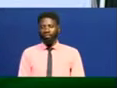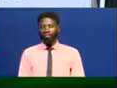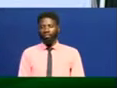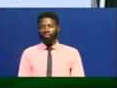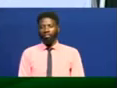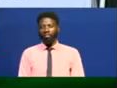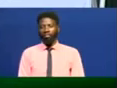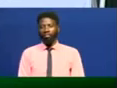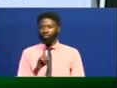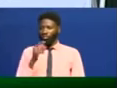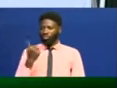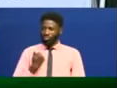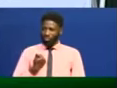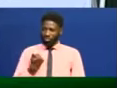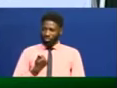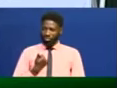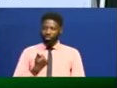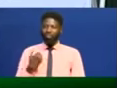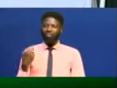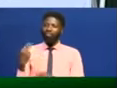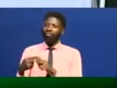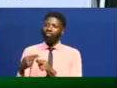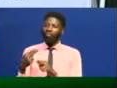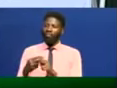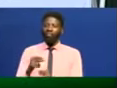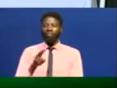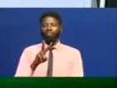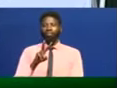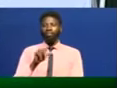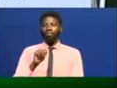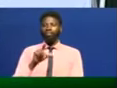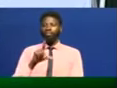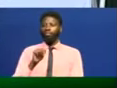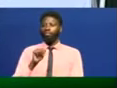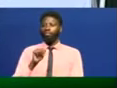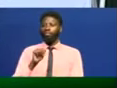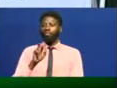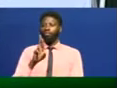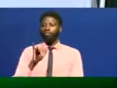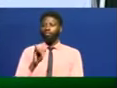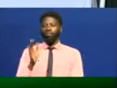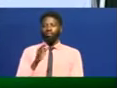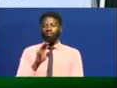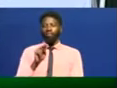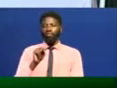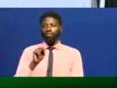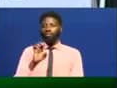There's a girl called Valerie Nekesa.